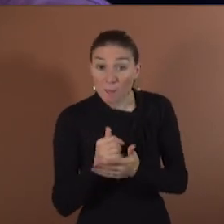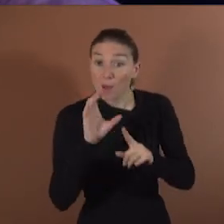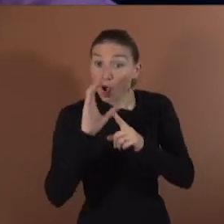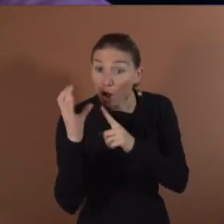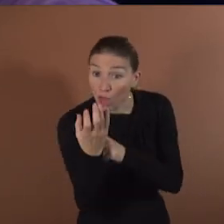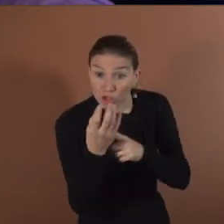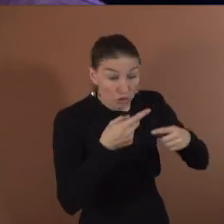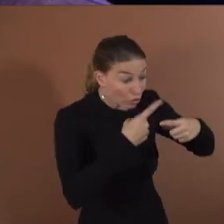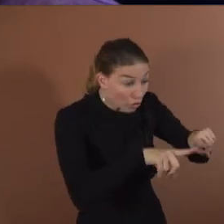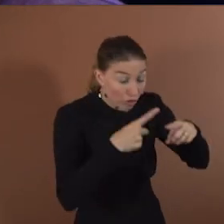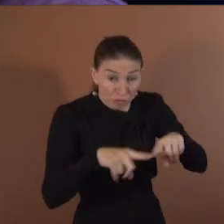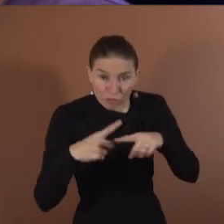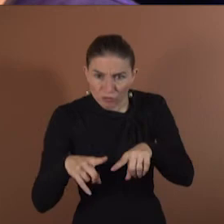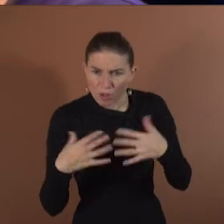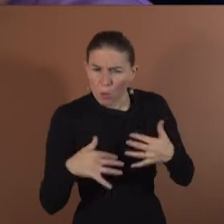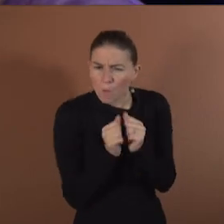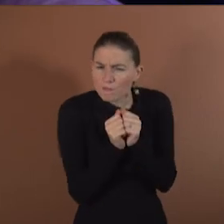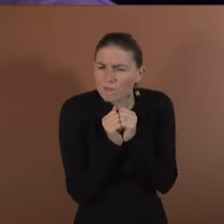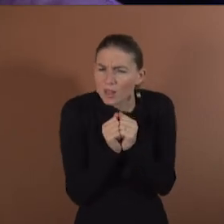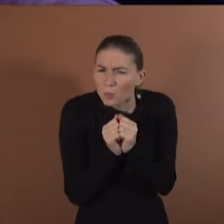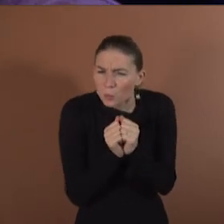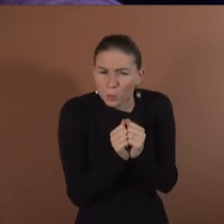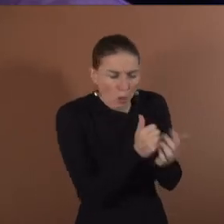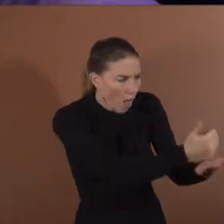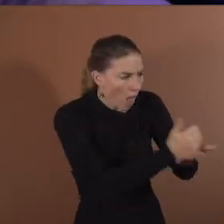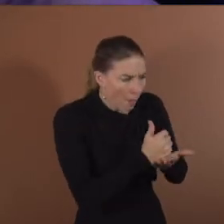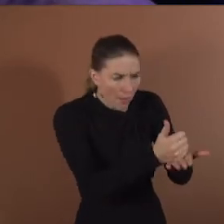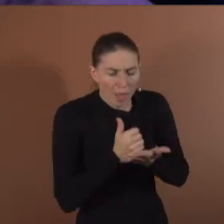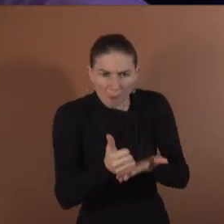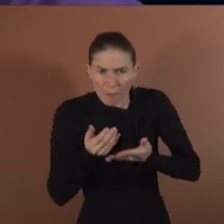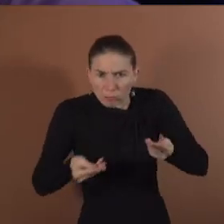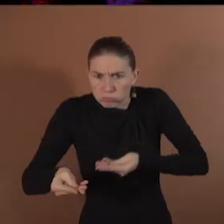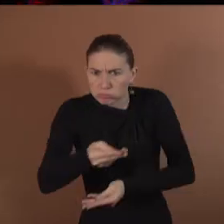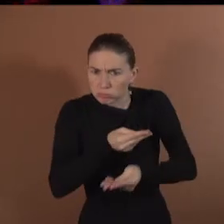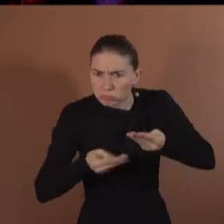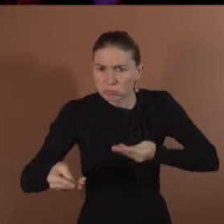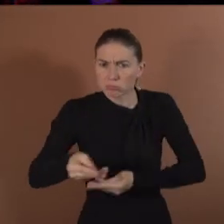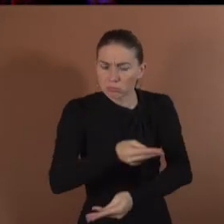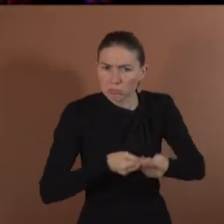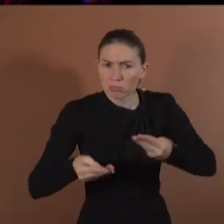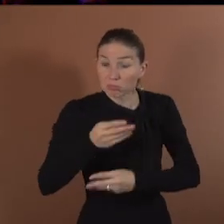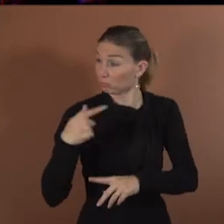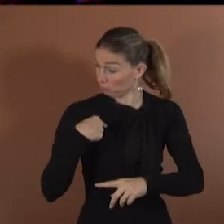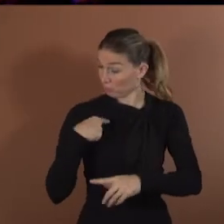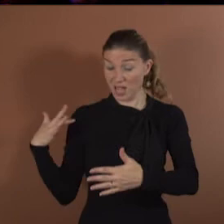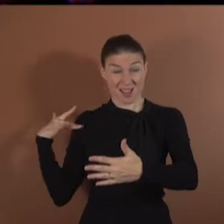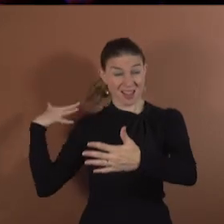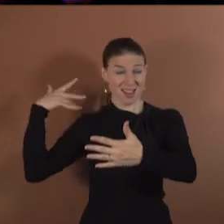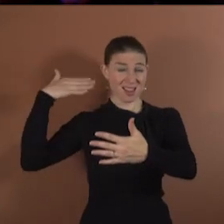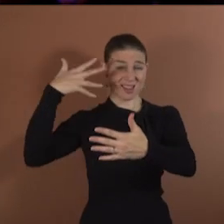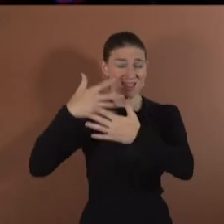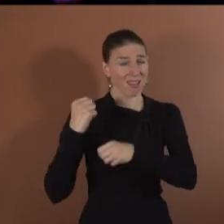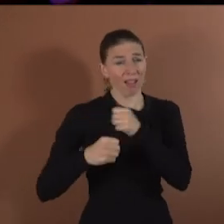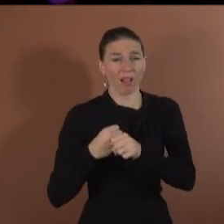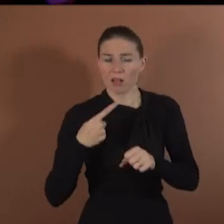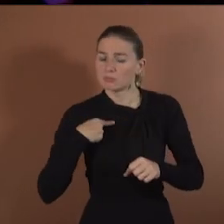come from weird, exotic places just because of what they could bring to the party. That's what I've done for years. And you may even get to the stage where